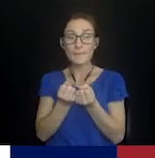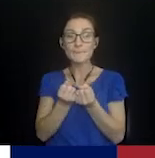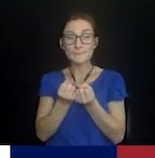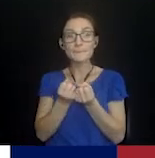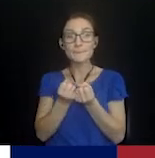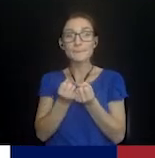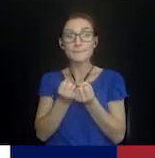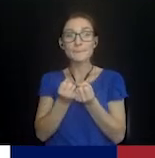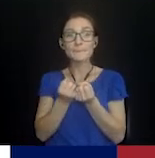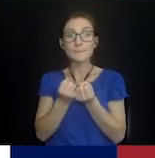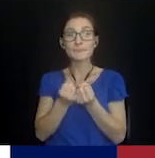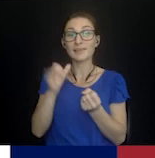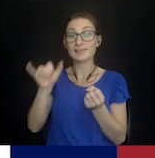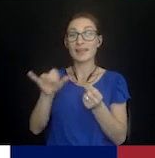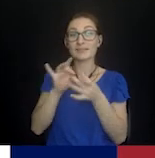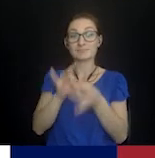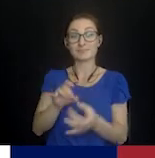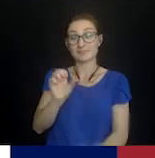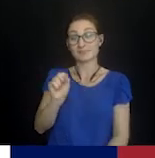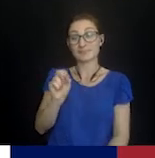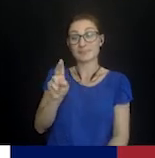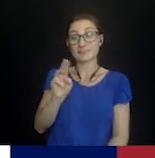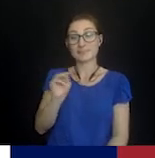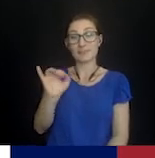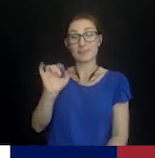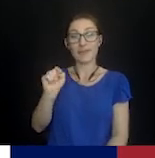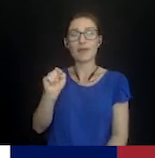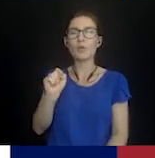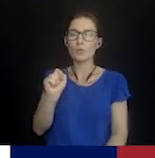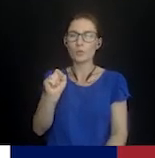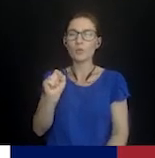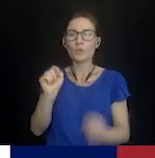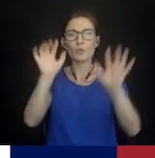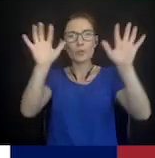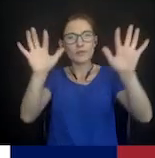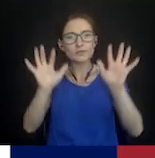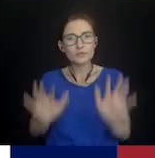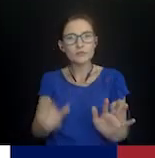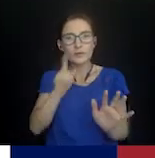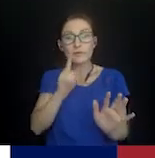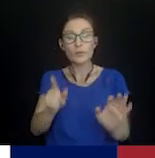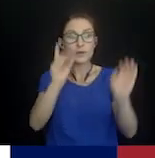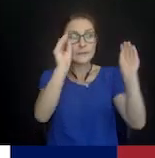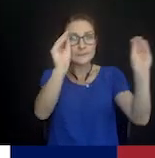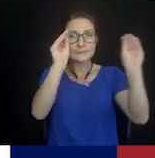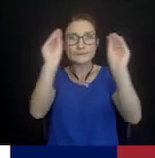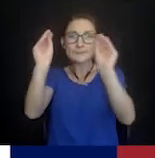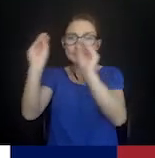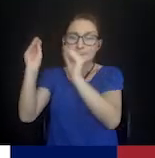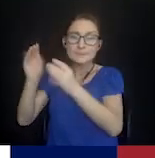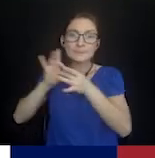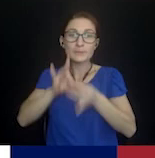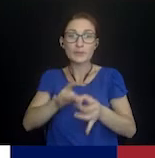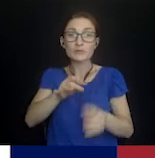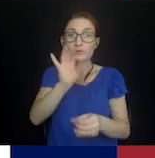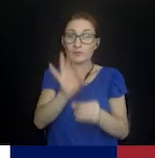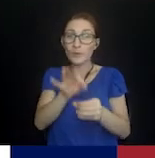did in terms of voting, the summit. That was wonderful in terms of educating people about